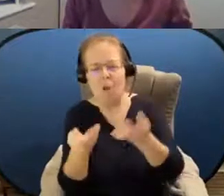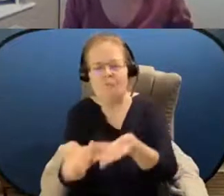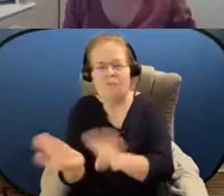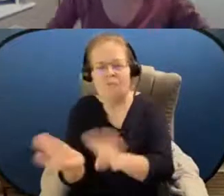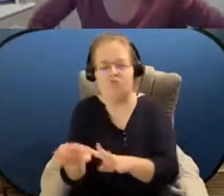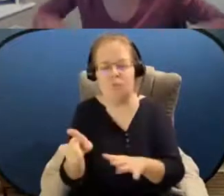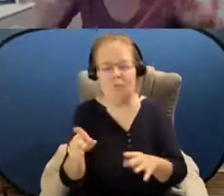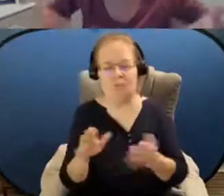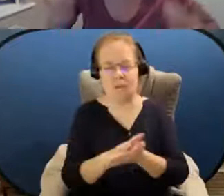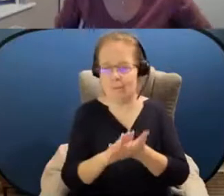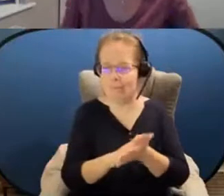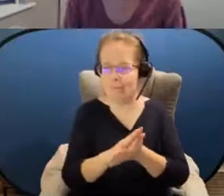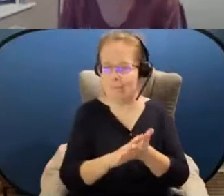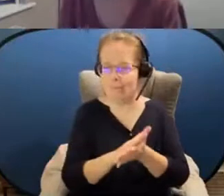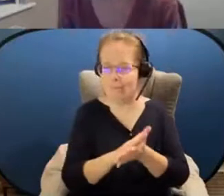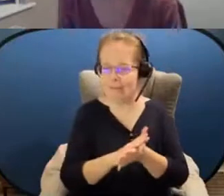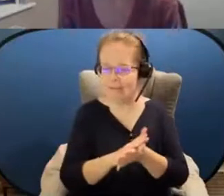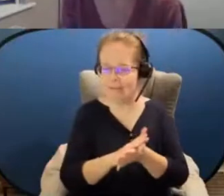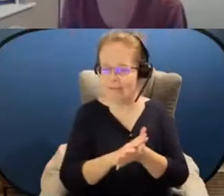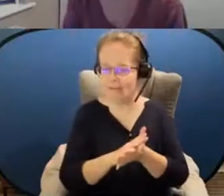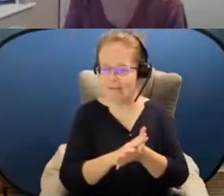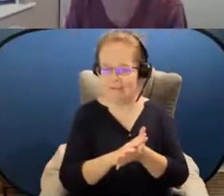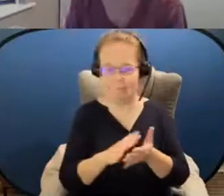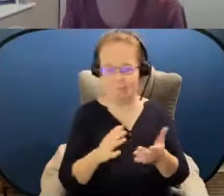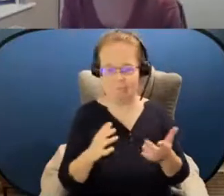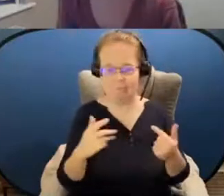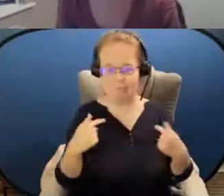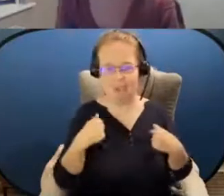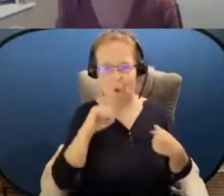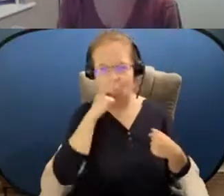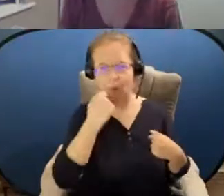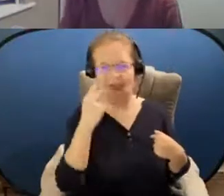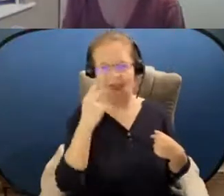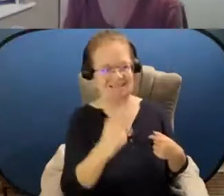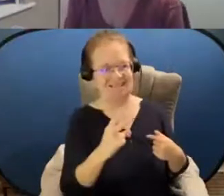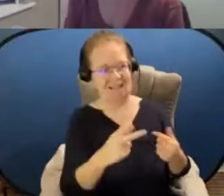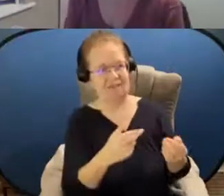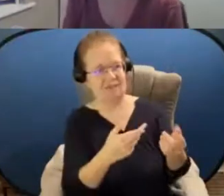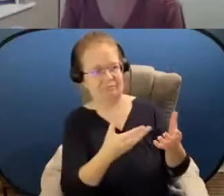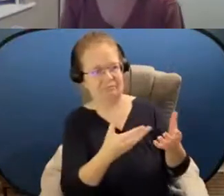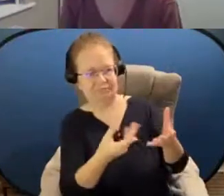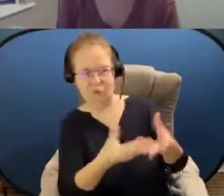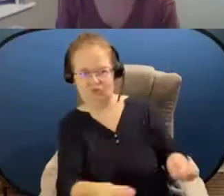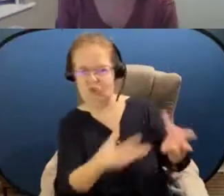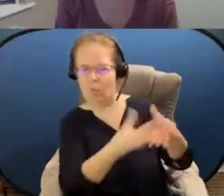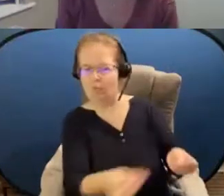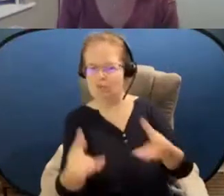the more, the more likely we are to see things resolving. So,